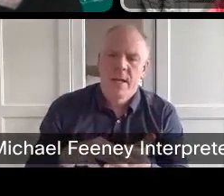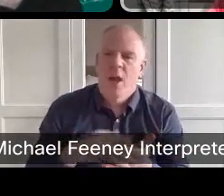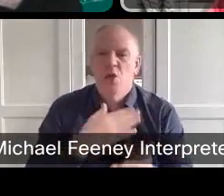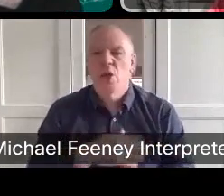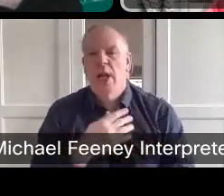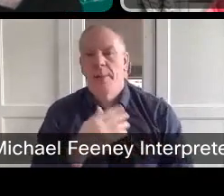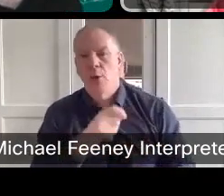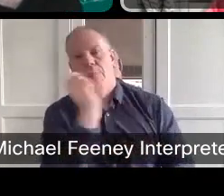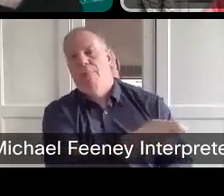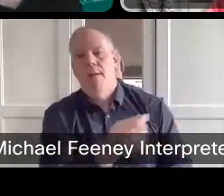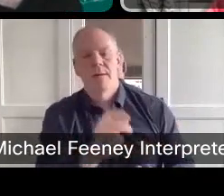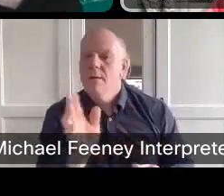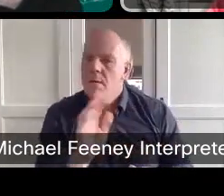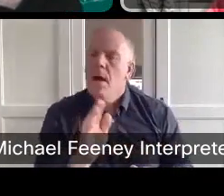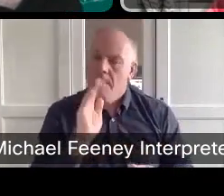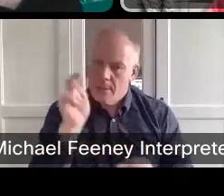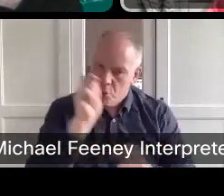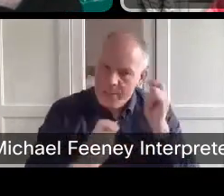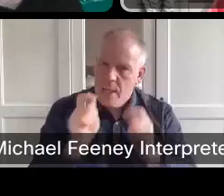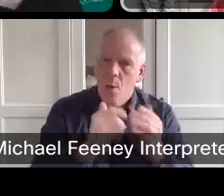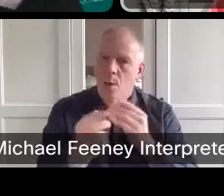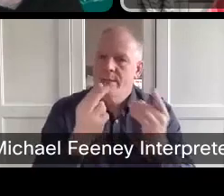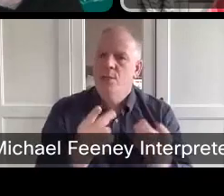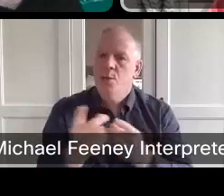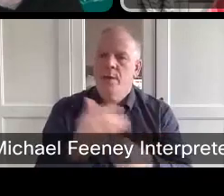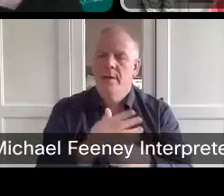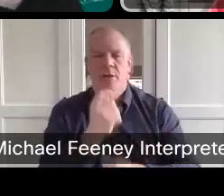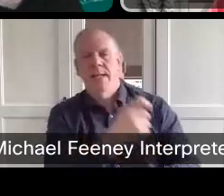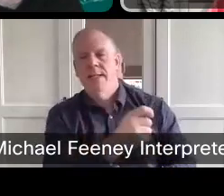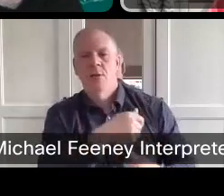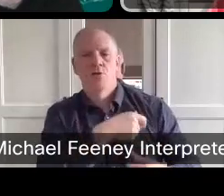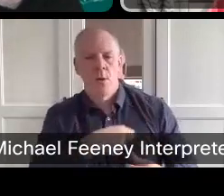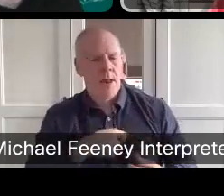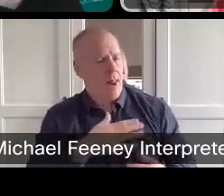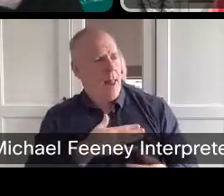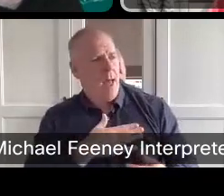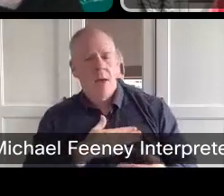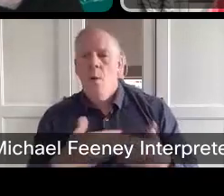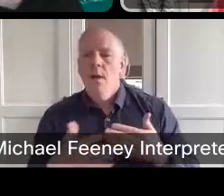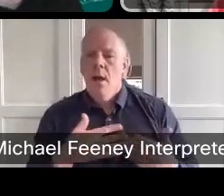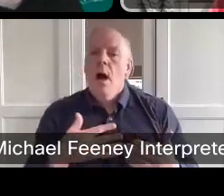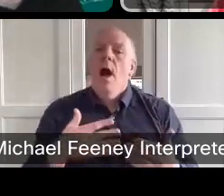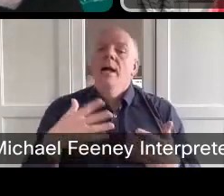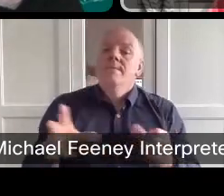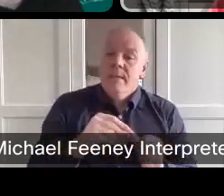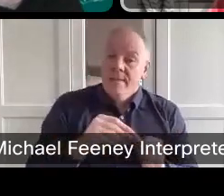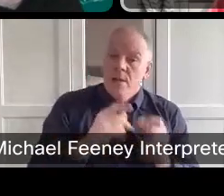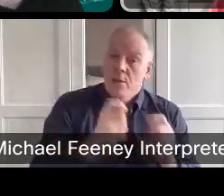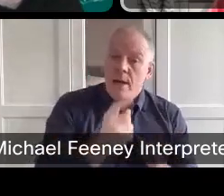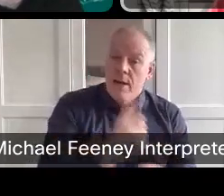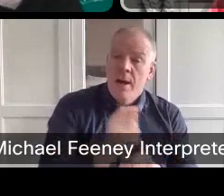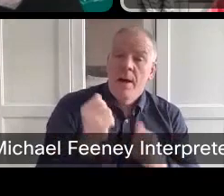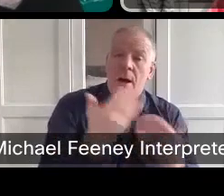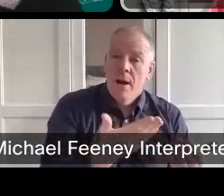really, really important in the considerations of the designated role. And I welcome the fact that there is specific training and that there's